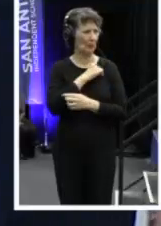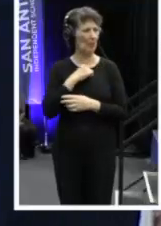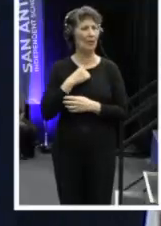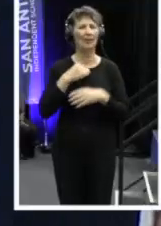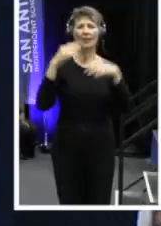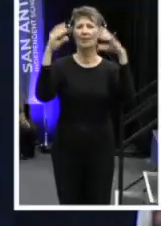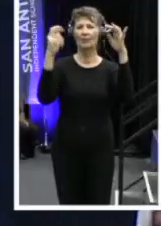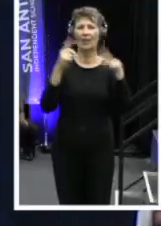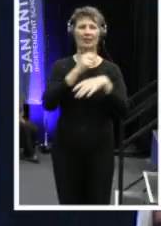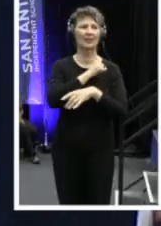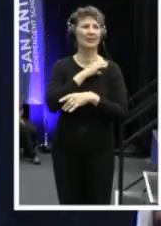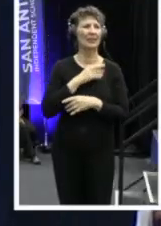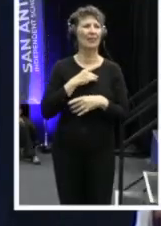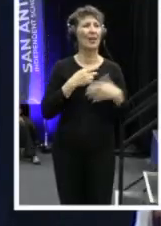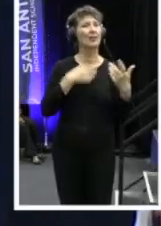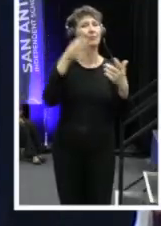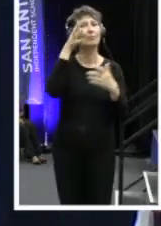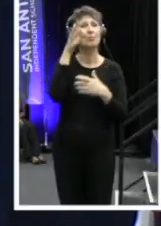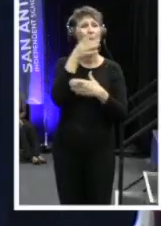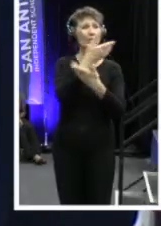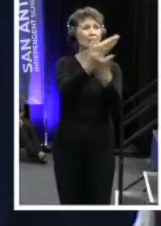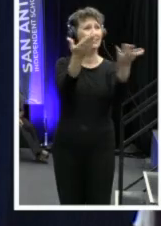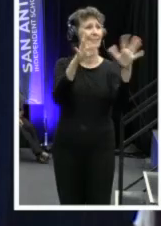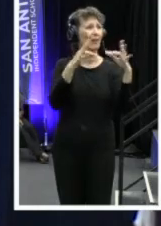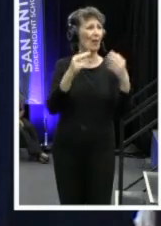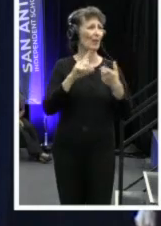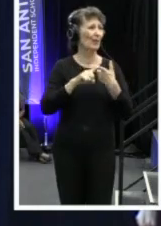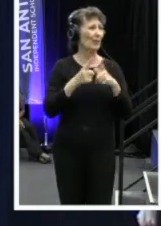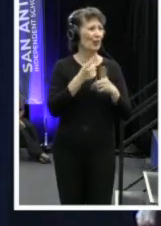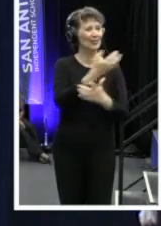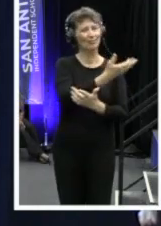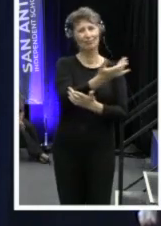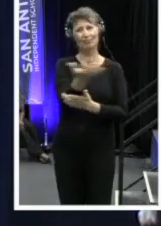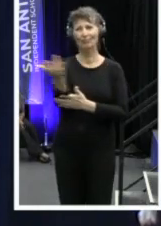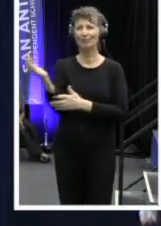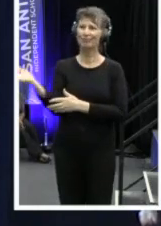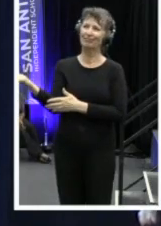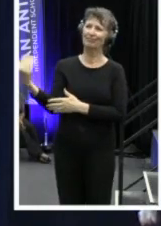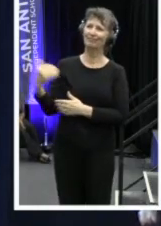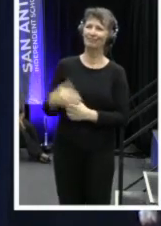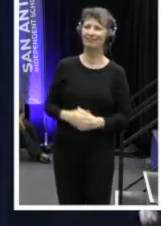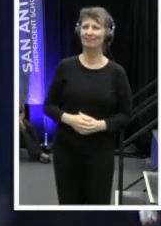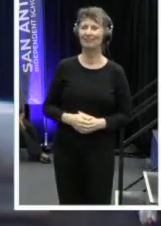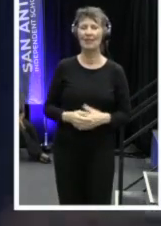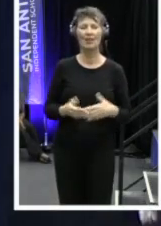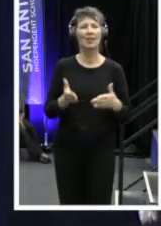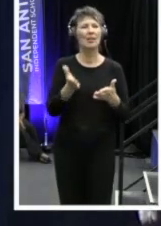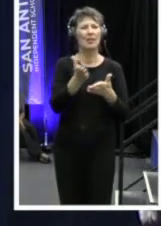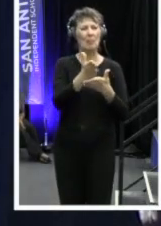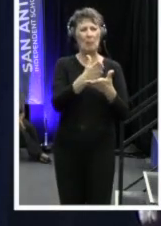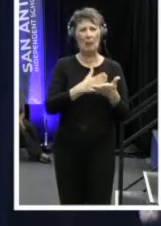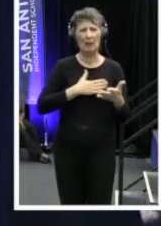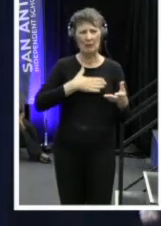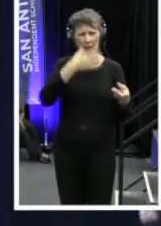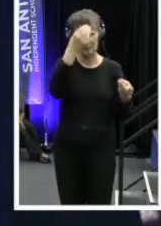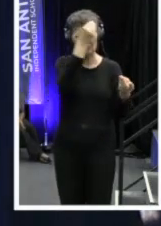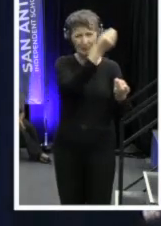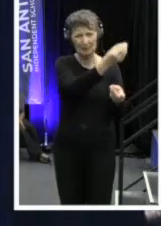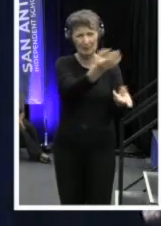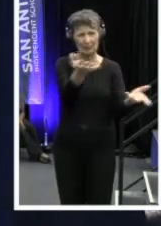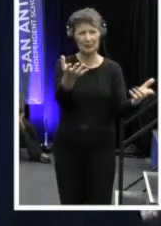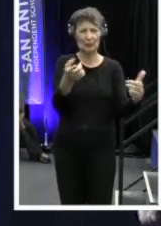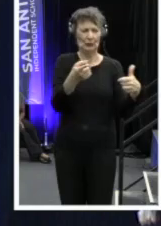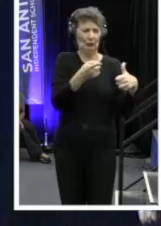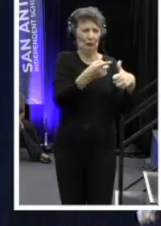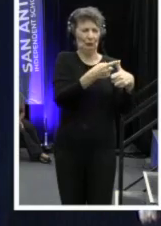and staff, and parents, family, and friends. As part of my message to you all today, I would first